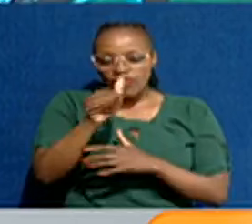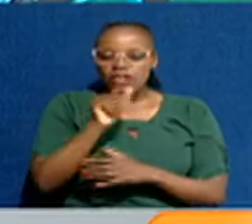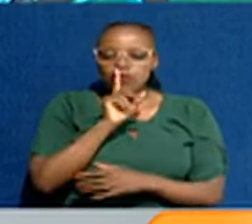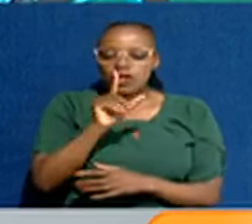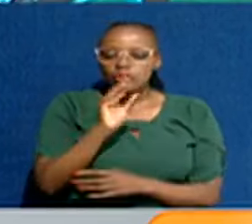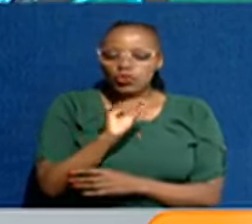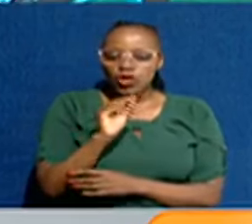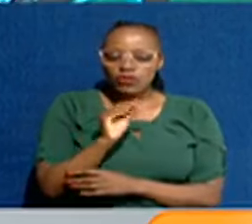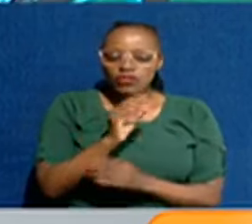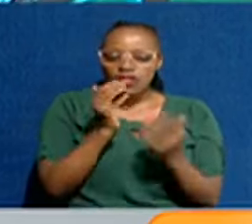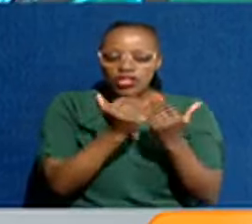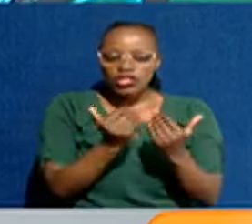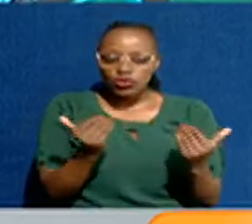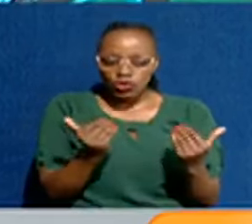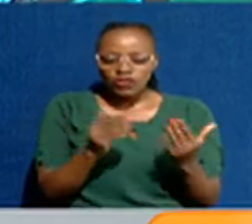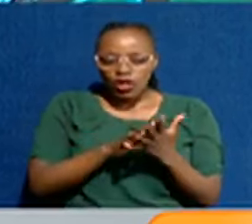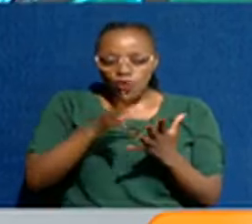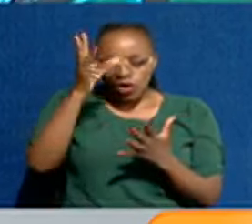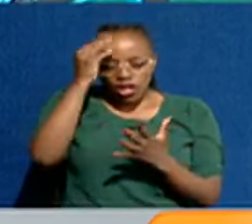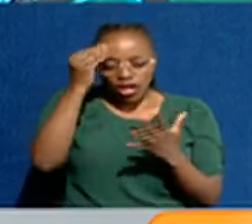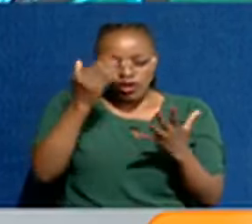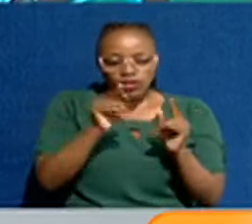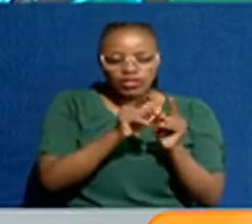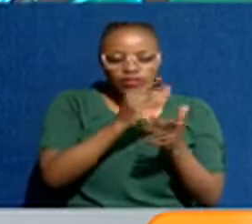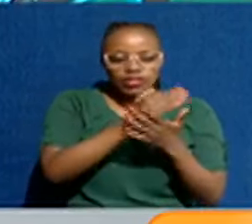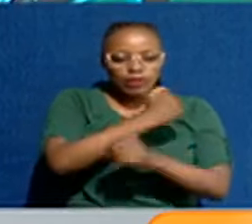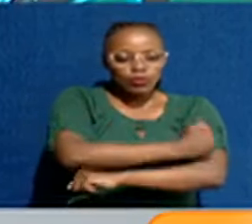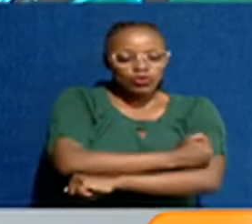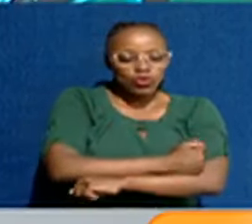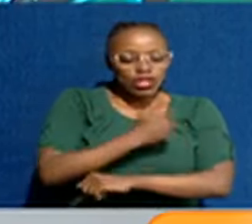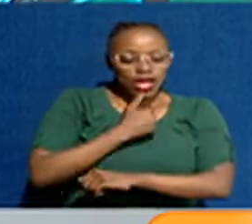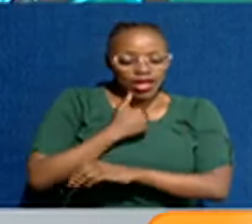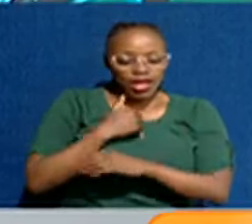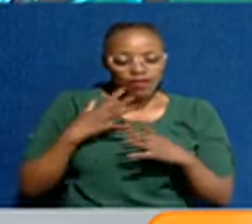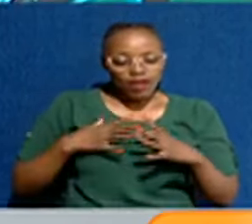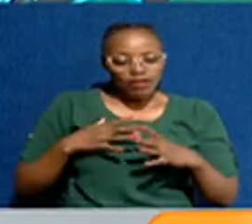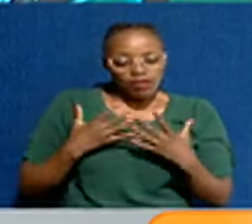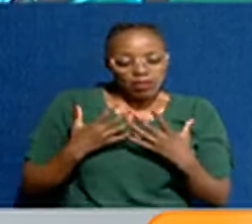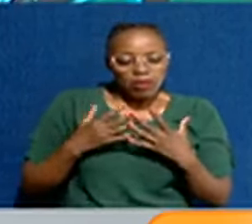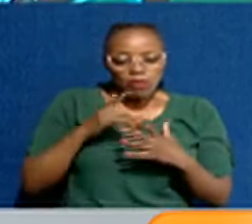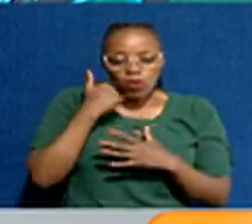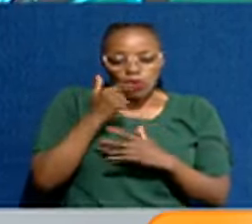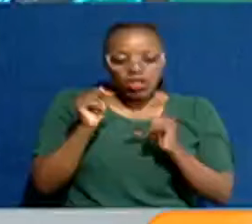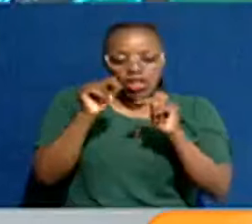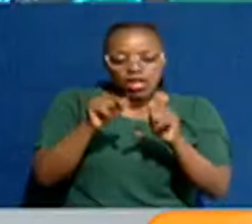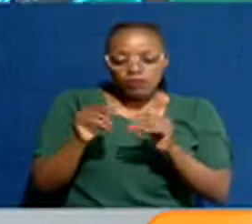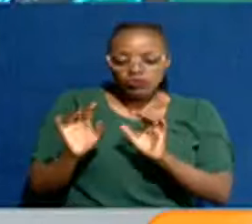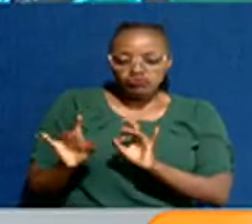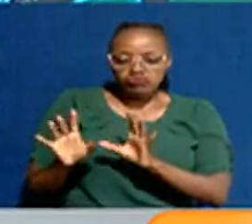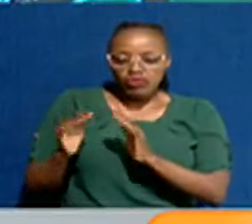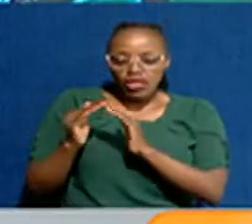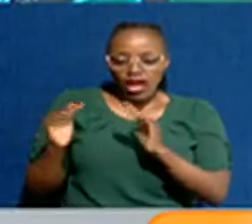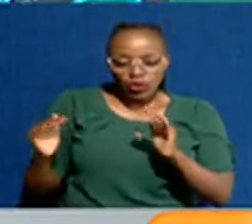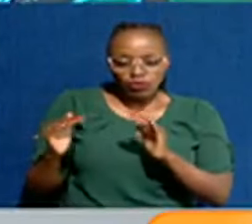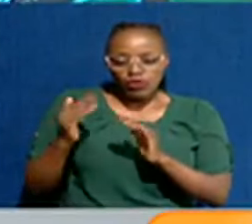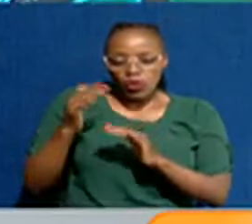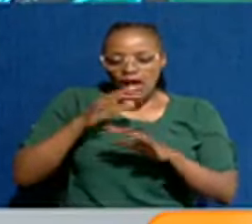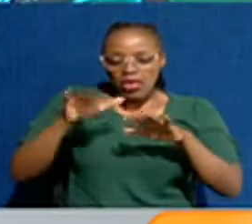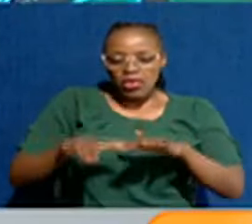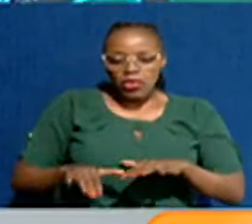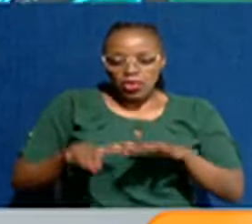of where the children will learn as some schools remain occupied by flood IDPs. Brenda Wanga reports on